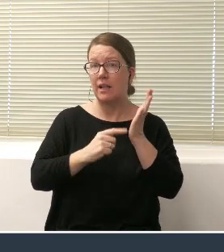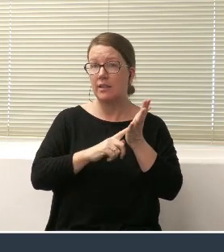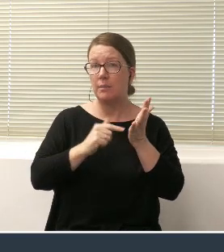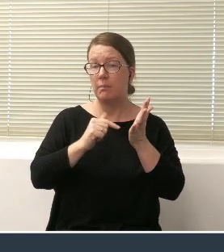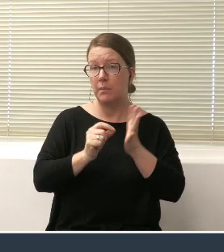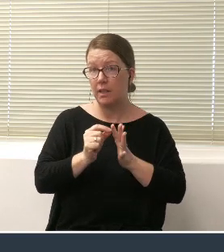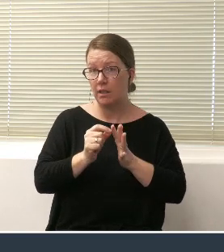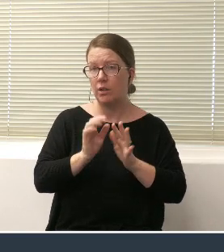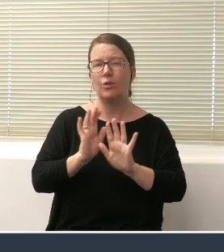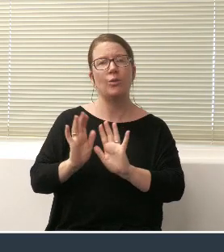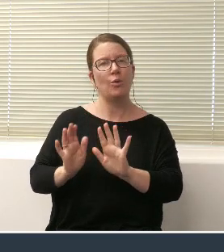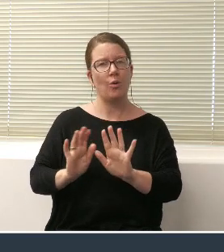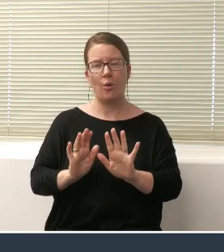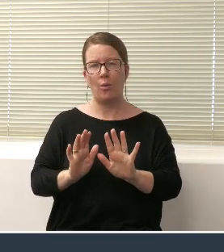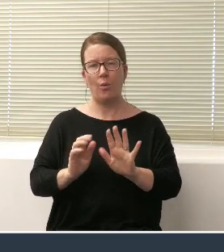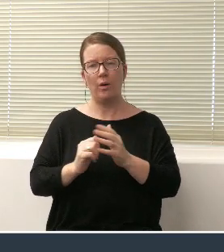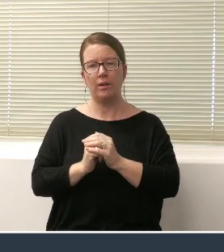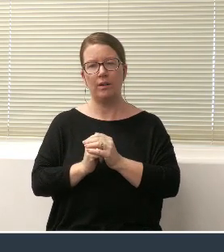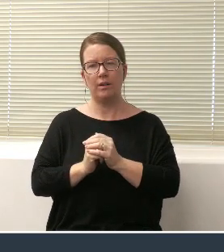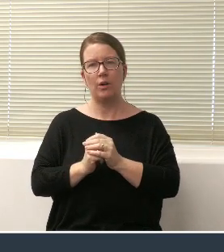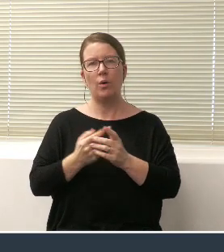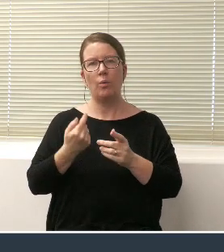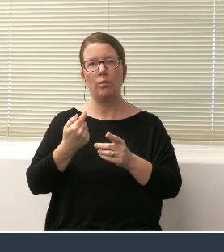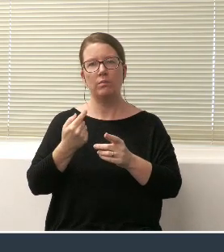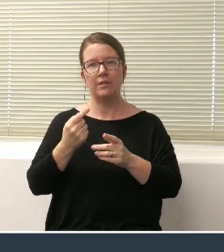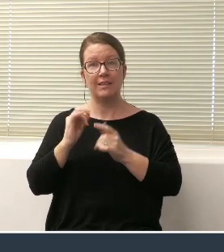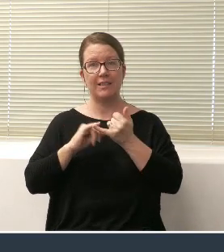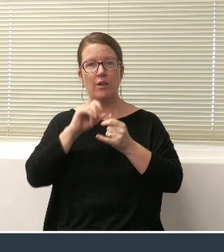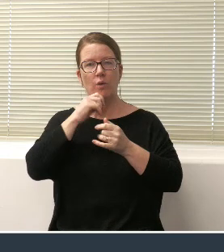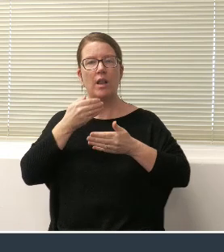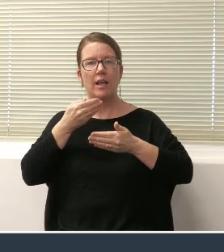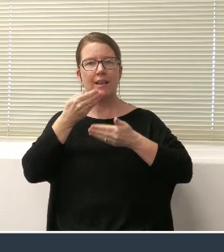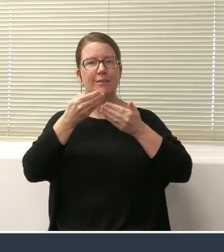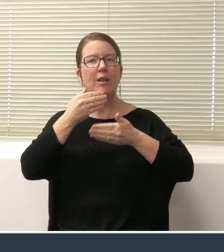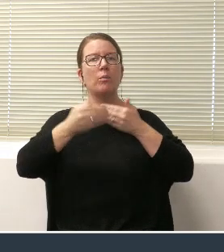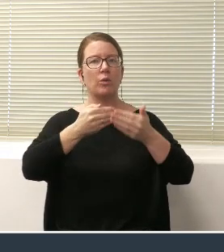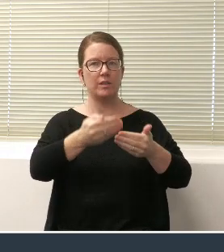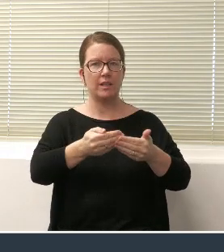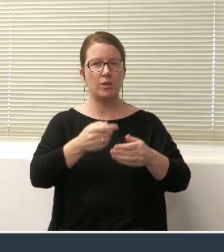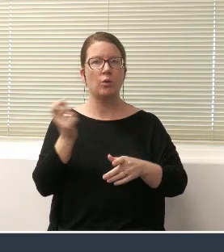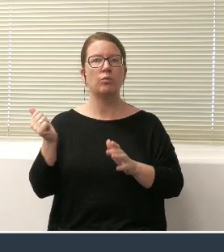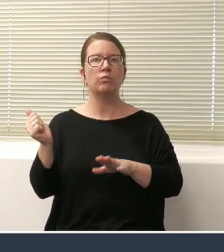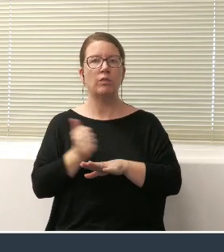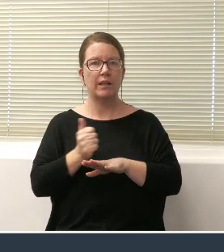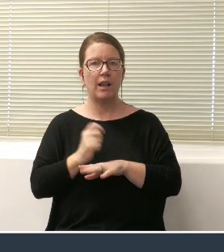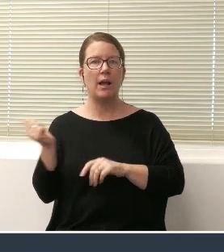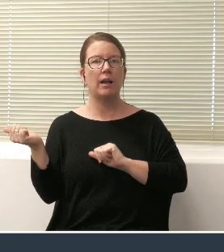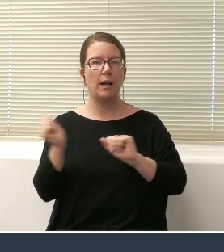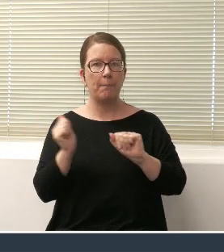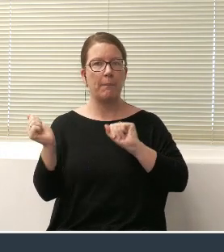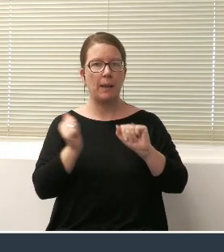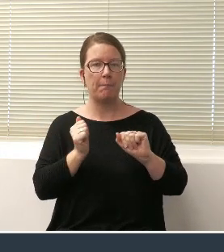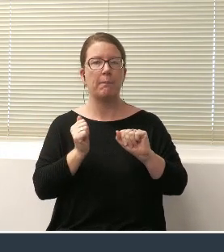we will. And Steve will talk about our process of coming to council on a regular basis to give council updates on where we're